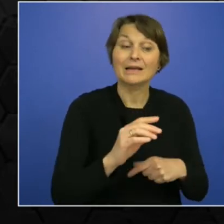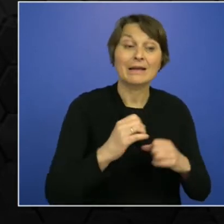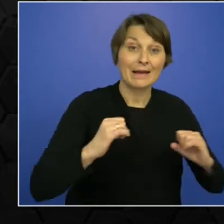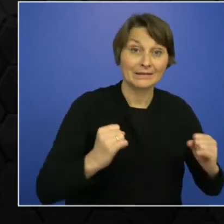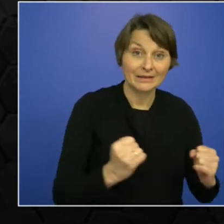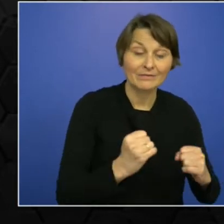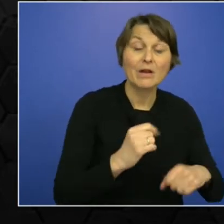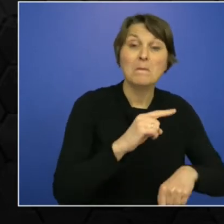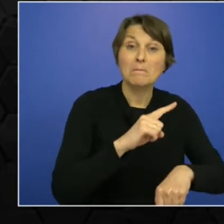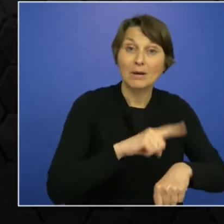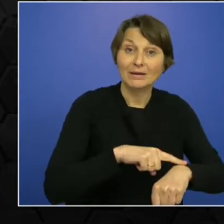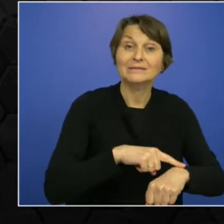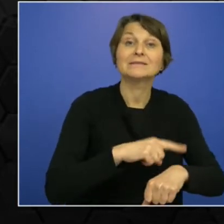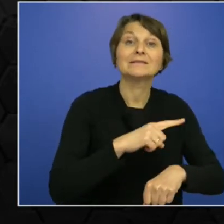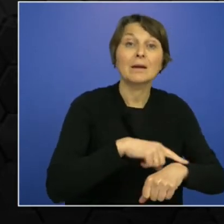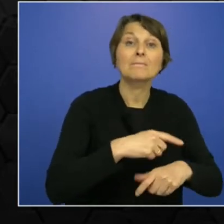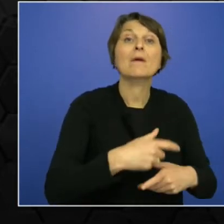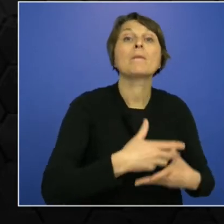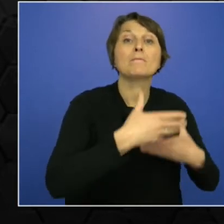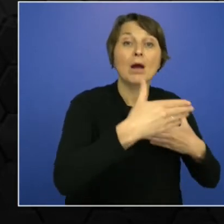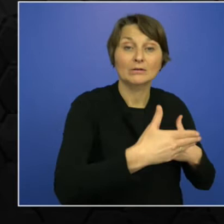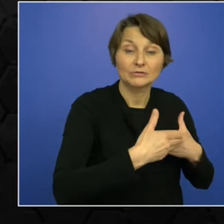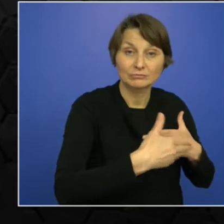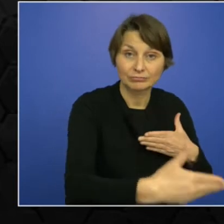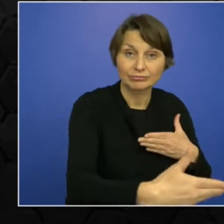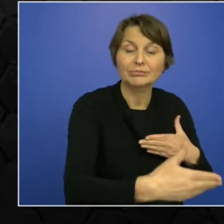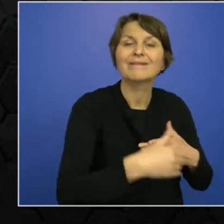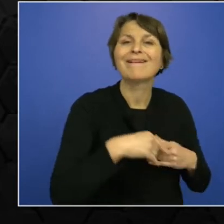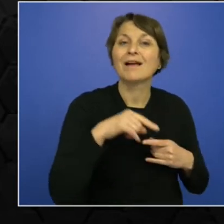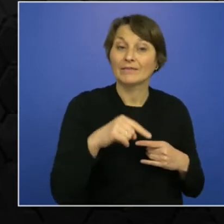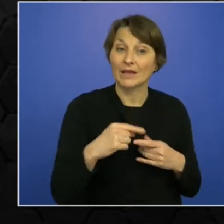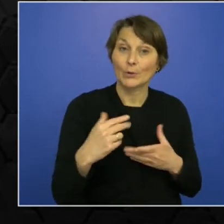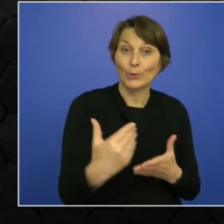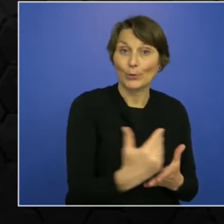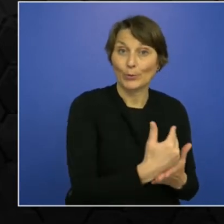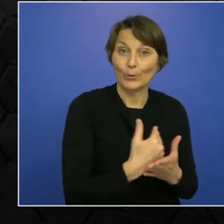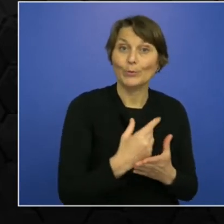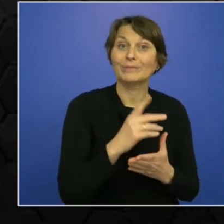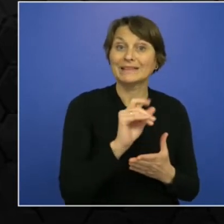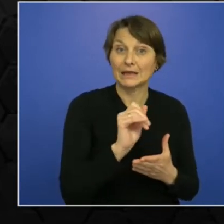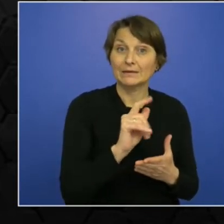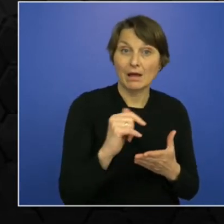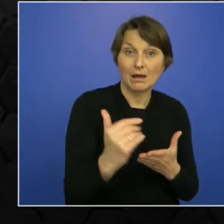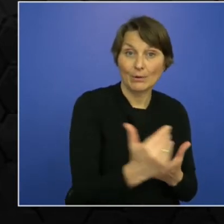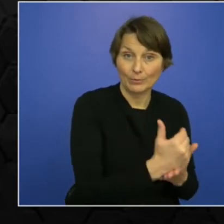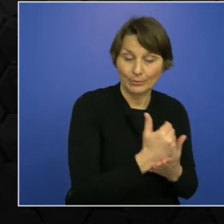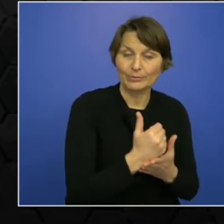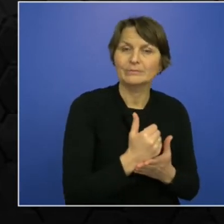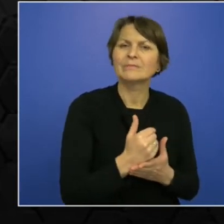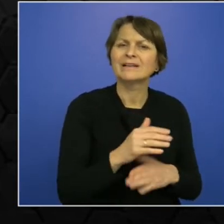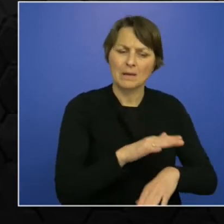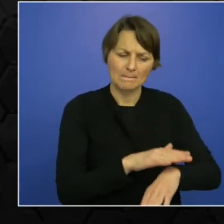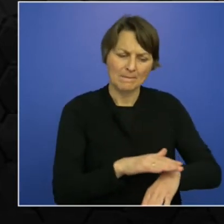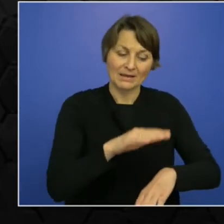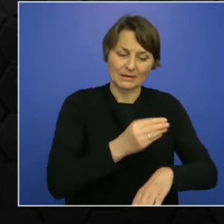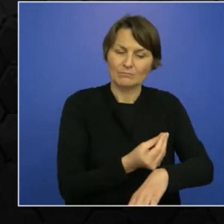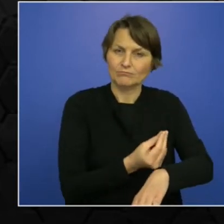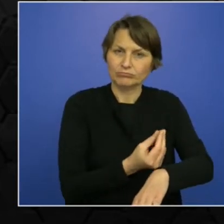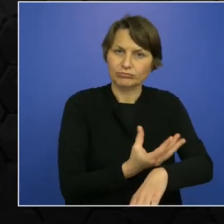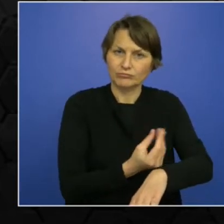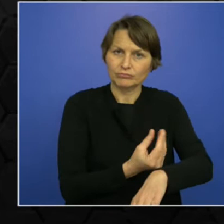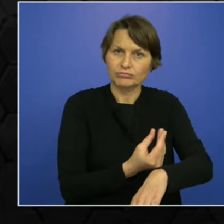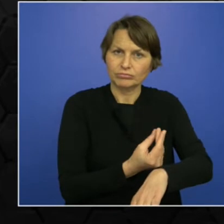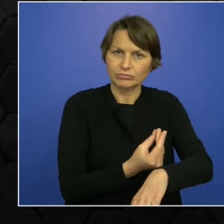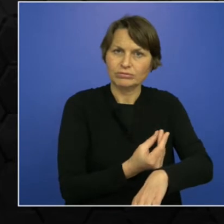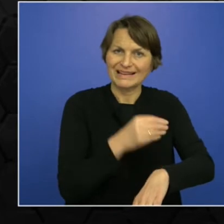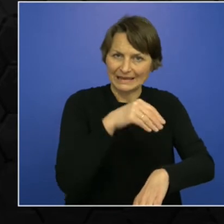begin to collect the data. And MetaMotion R sensor has a variety of sensors inside.